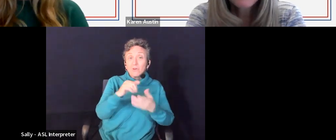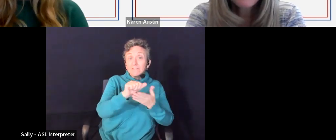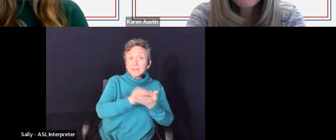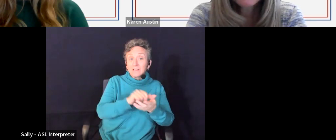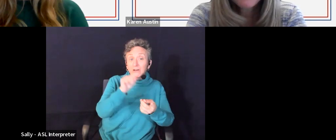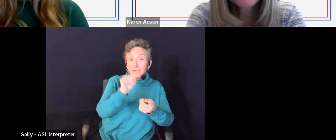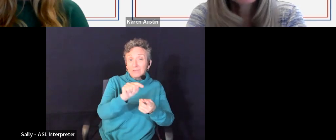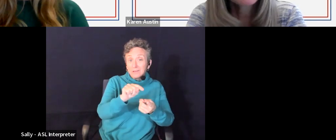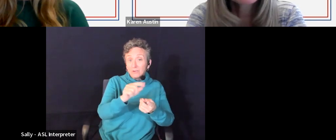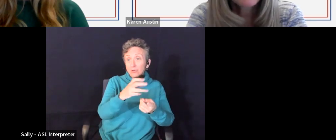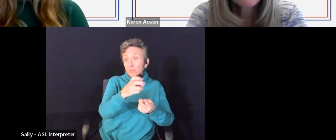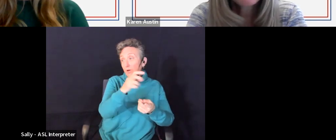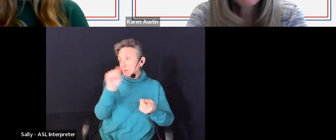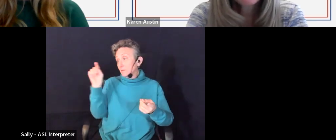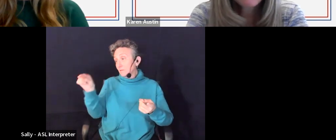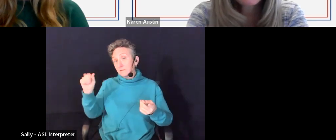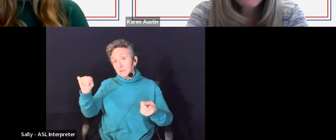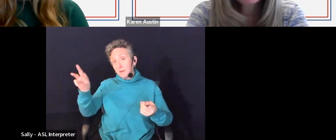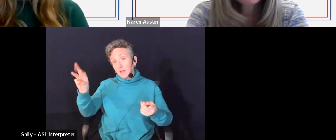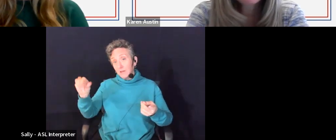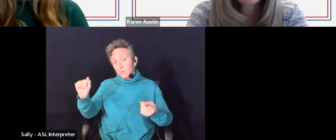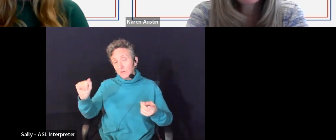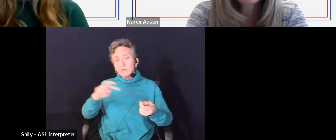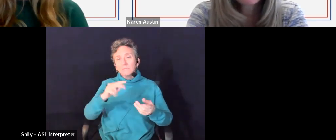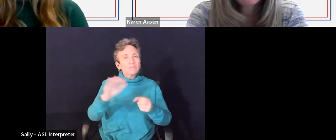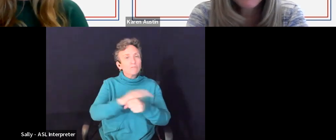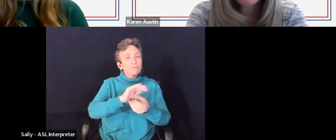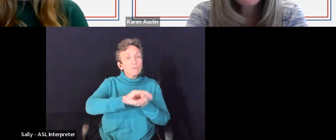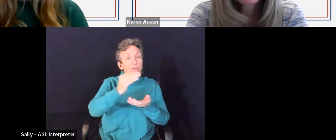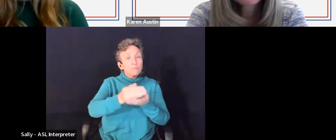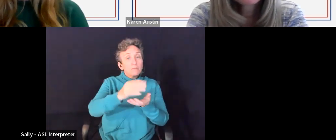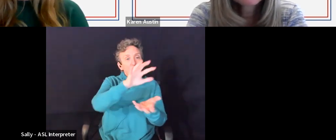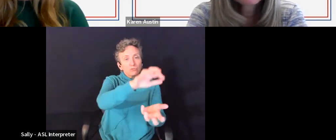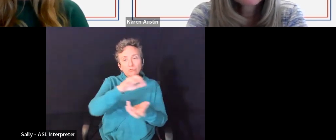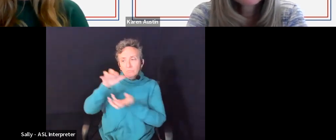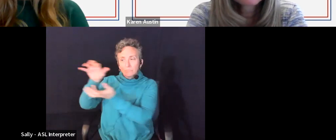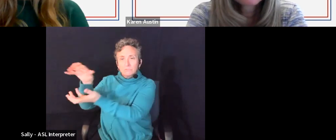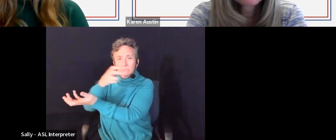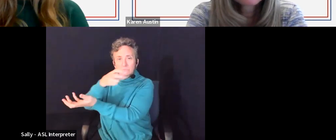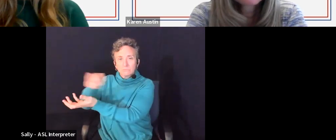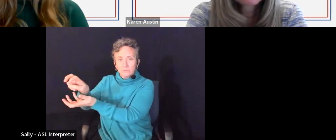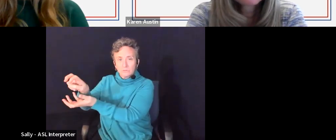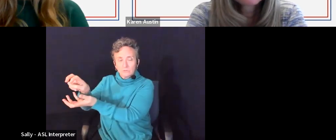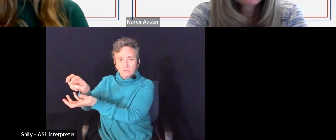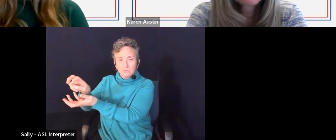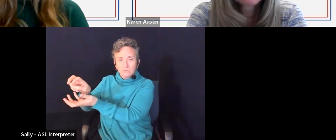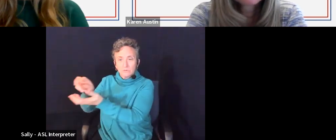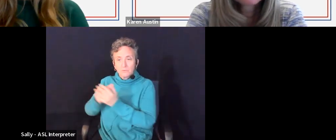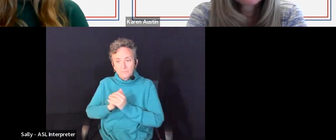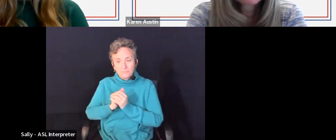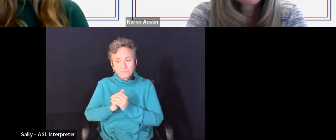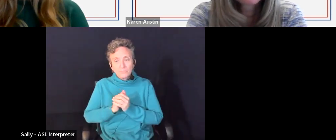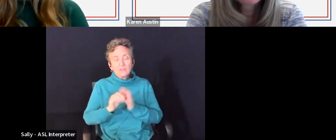it to be in Iowa, you'd have to move the entire amount of that account to Iowa. And just to